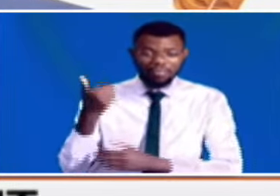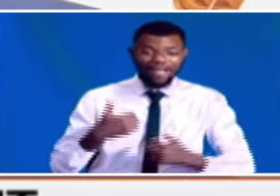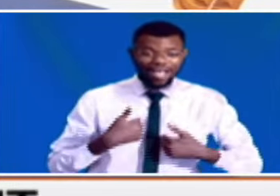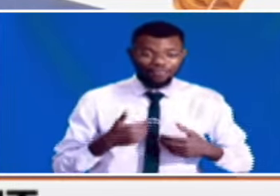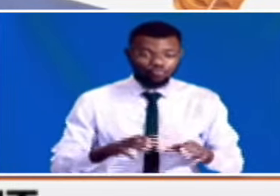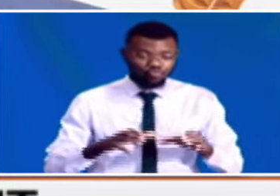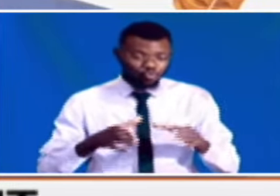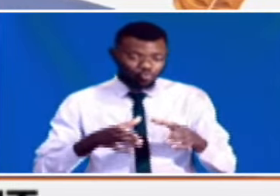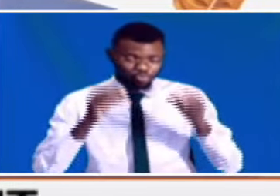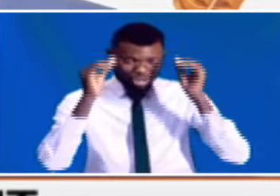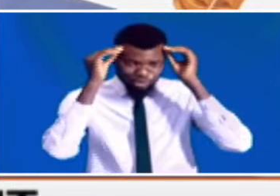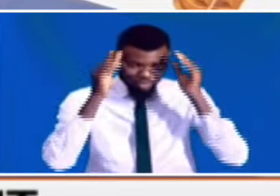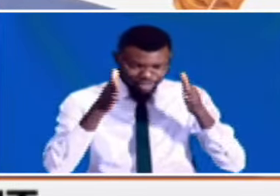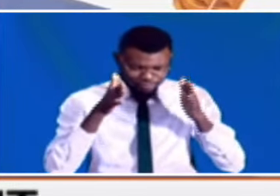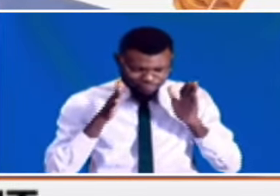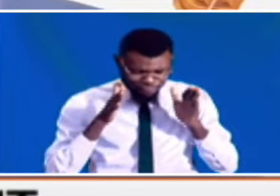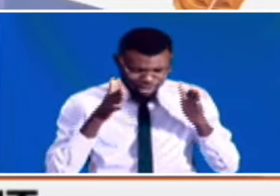already